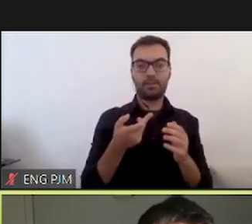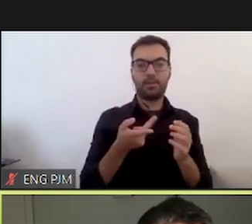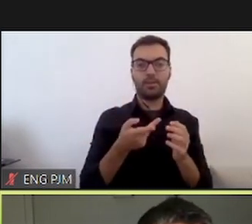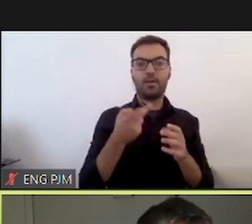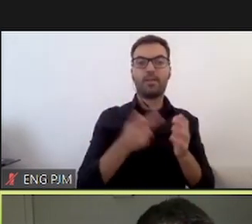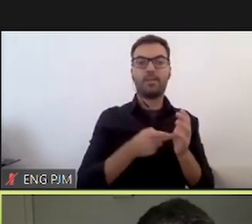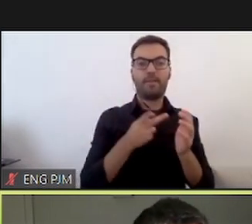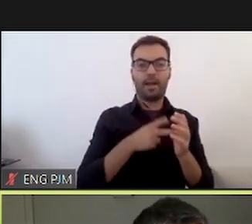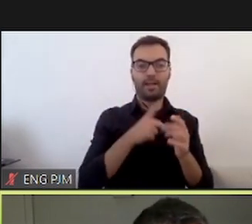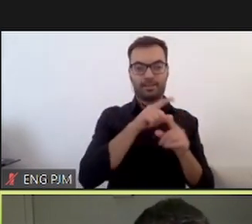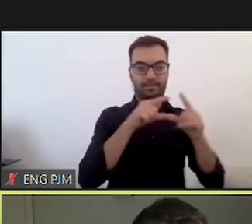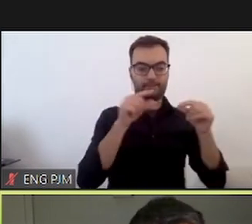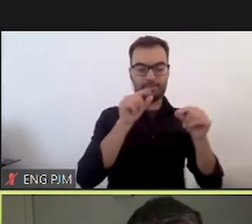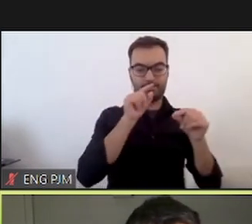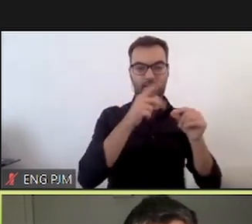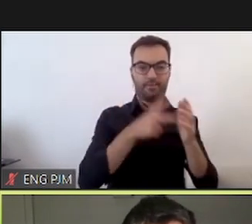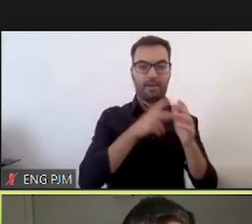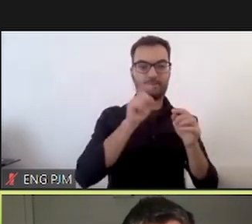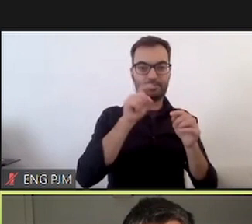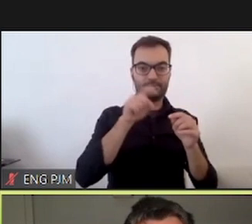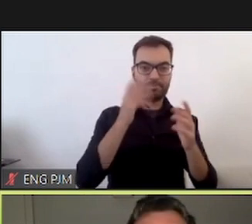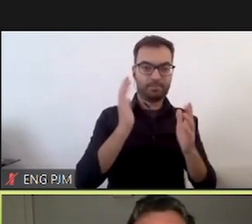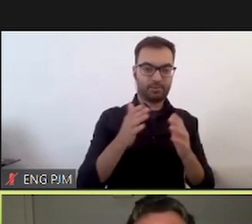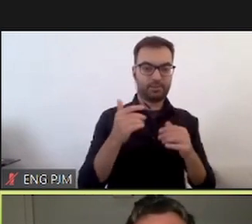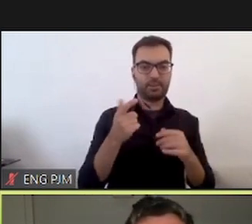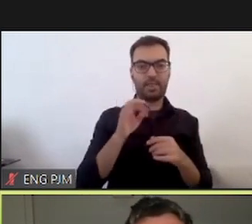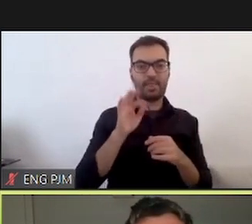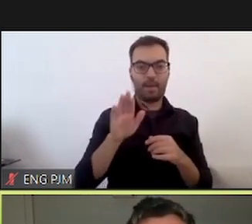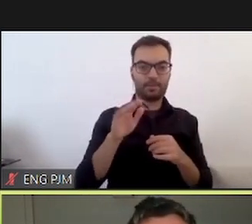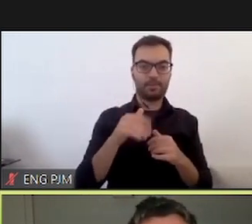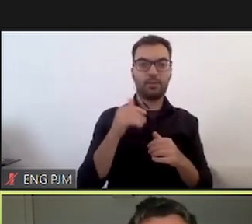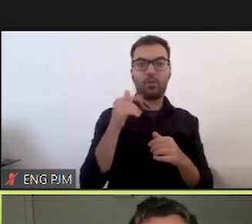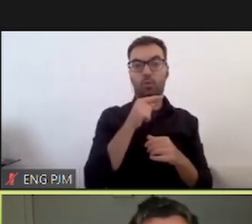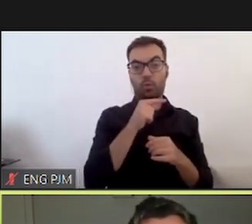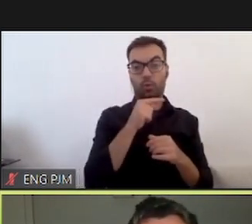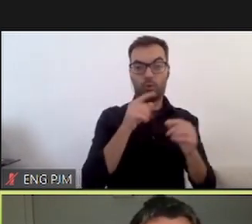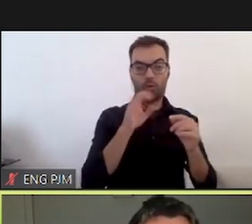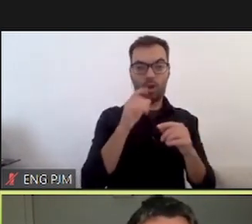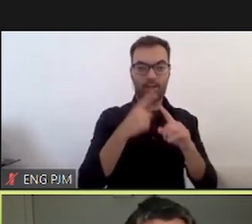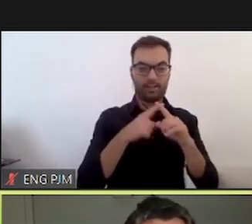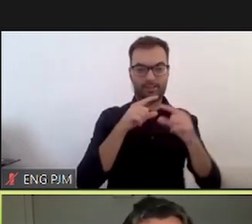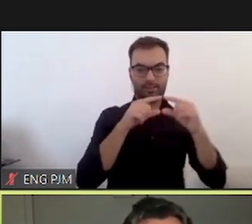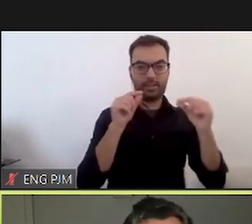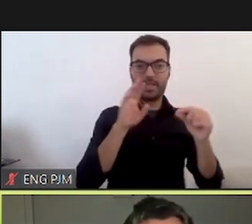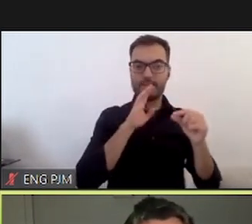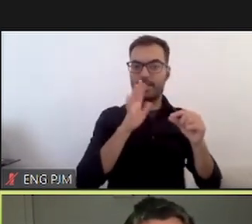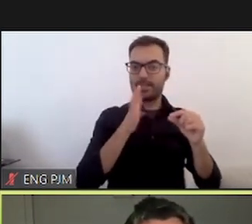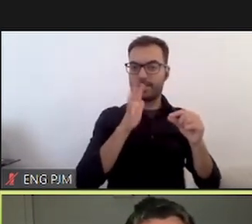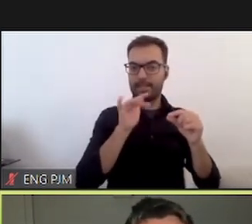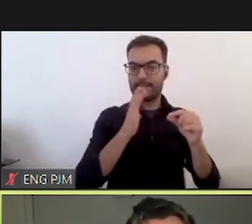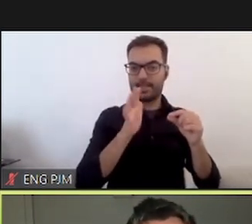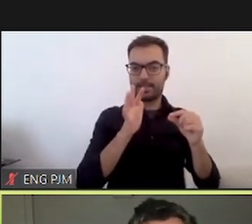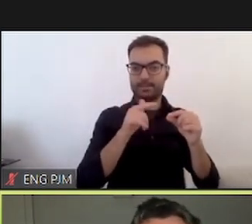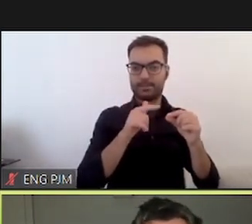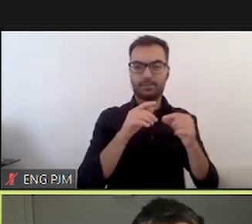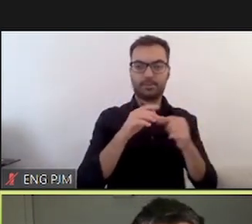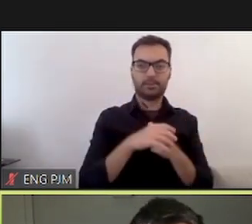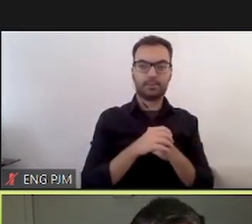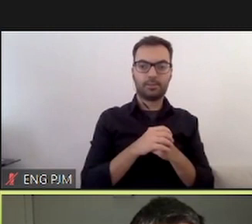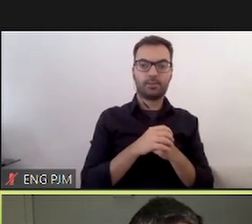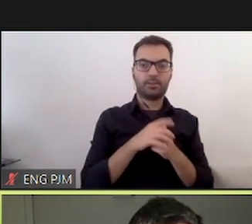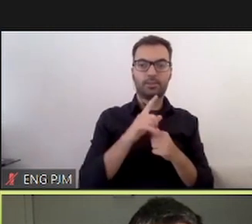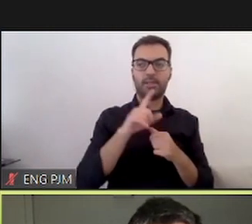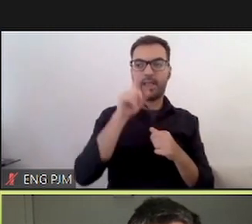this element. So this potentially might means that there's something wrong with the definition of